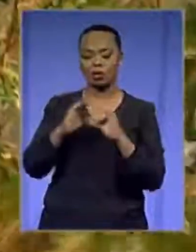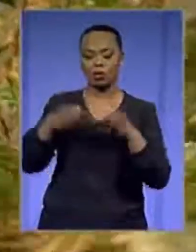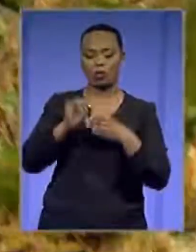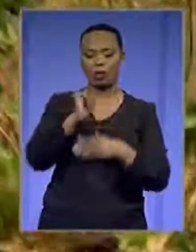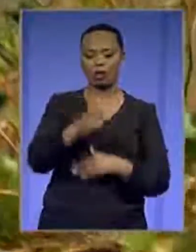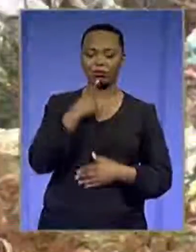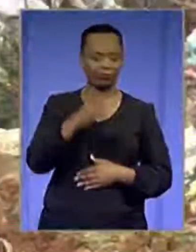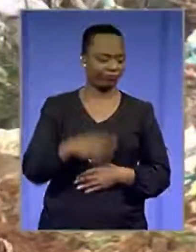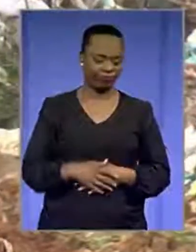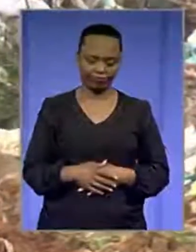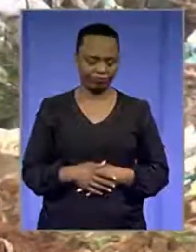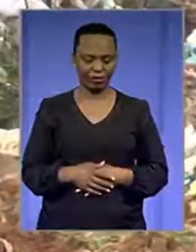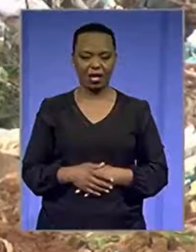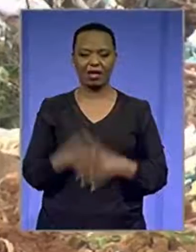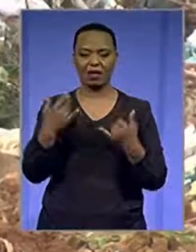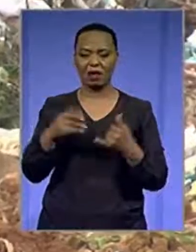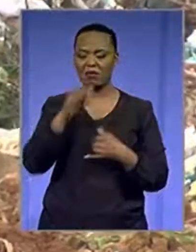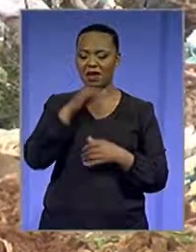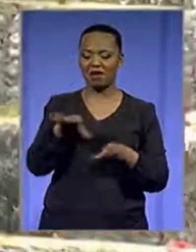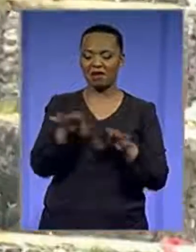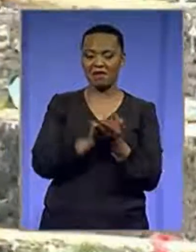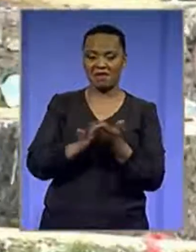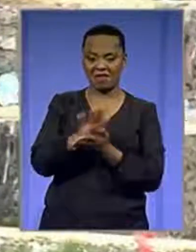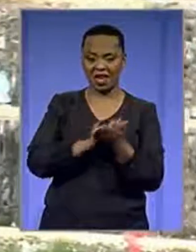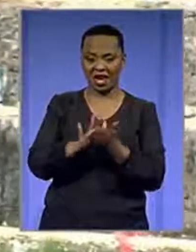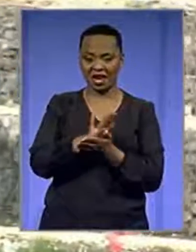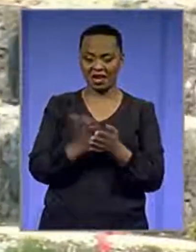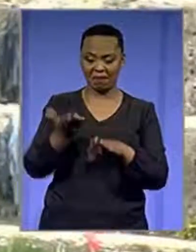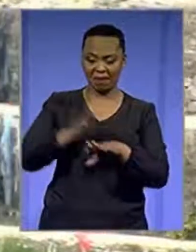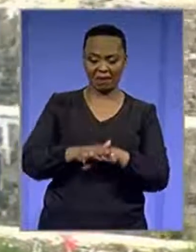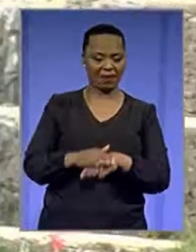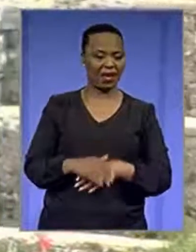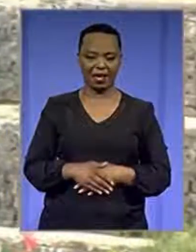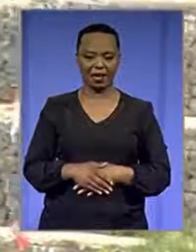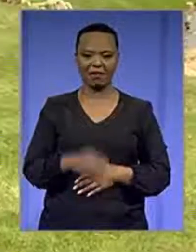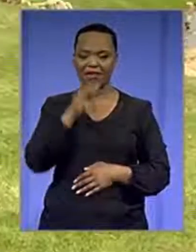bao ba rego tšhila ga e bolae e no ba ba tlhoile